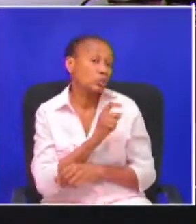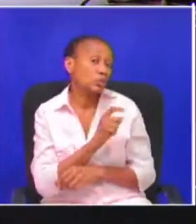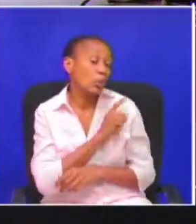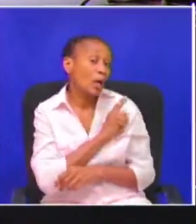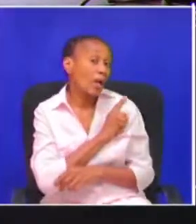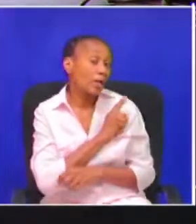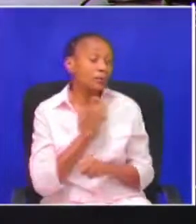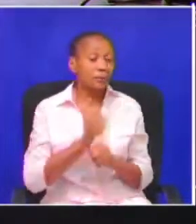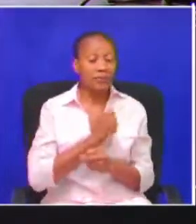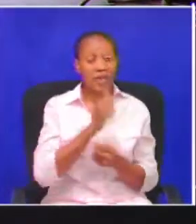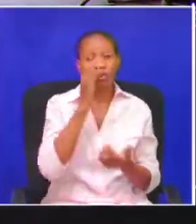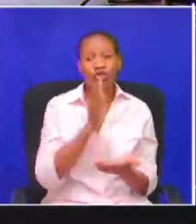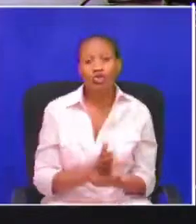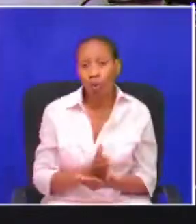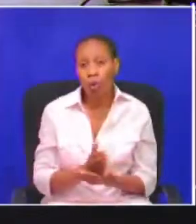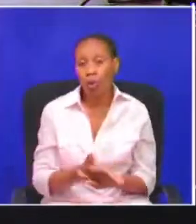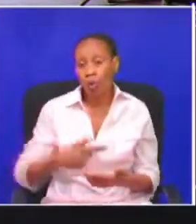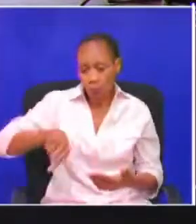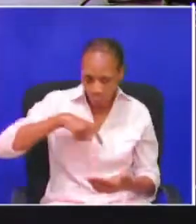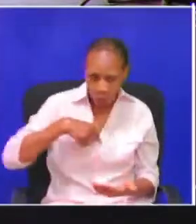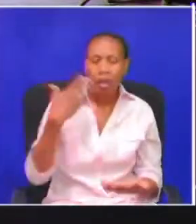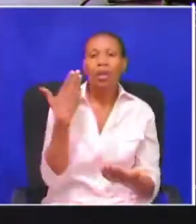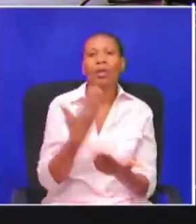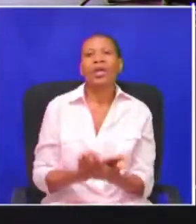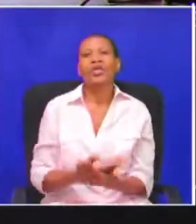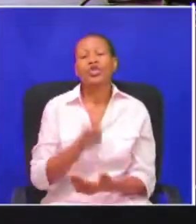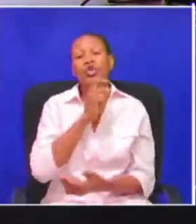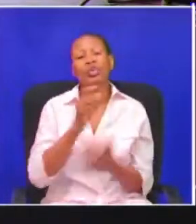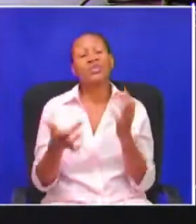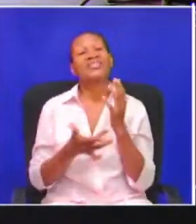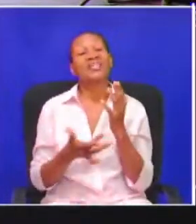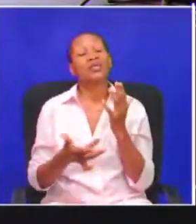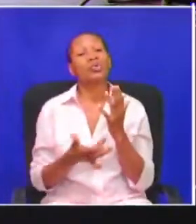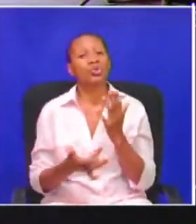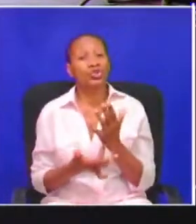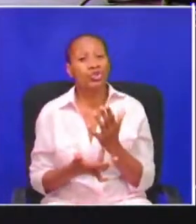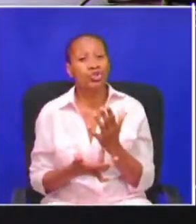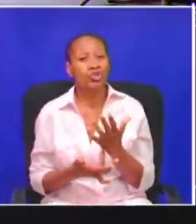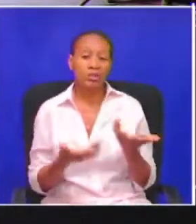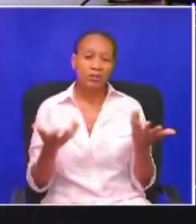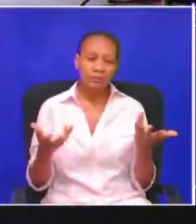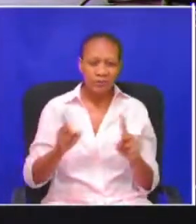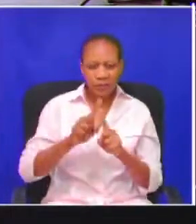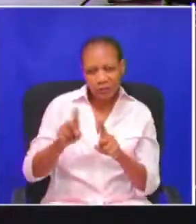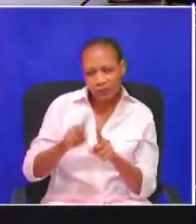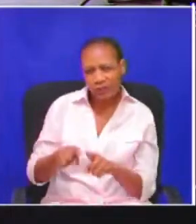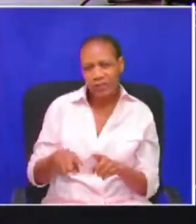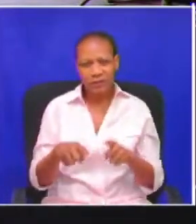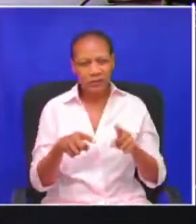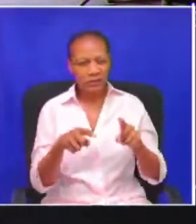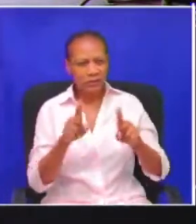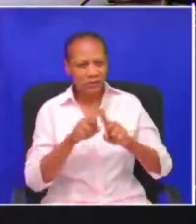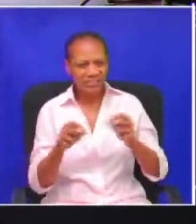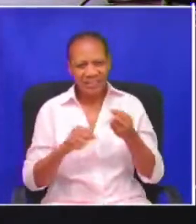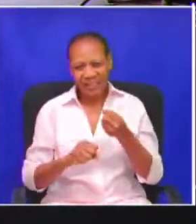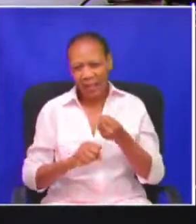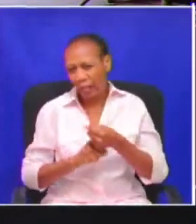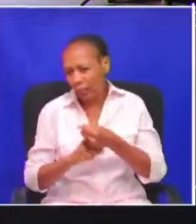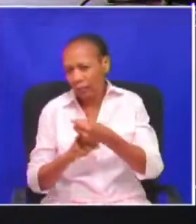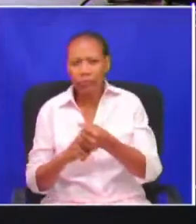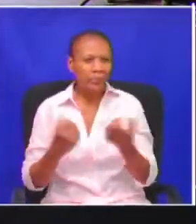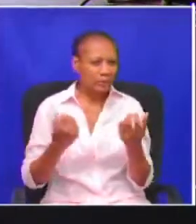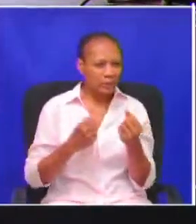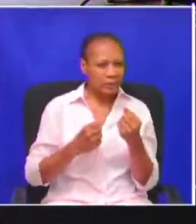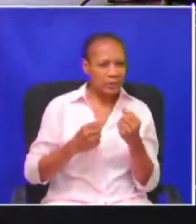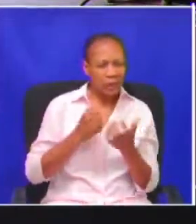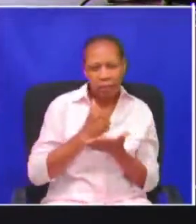sure that we are able, through utilizing technology and all these other aids that we can use,